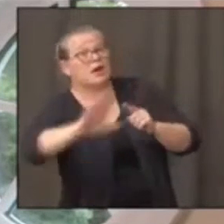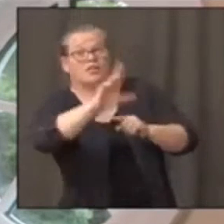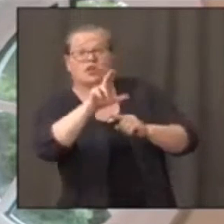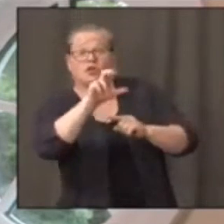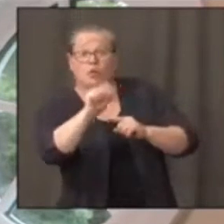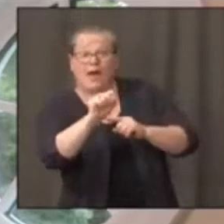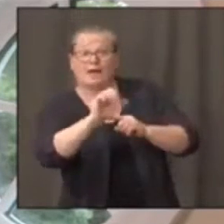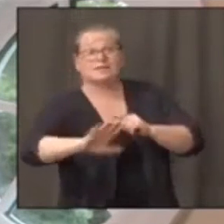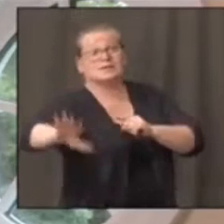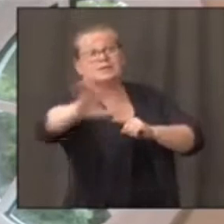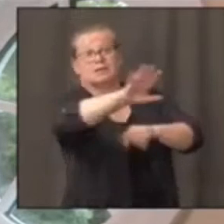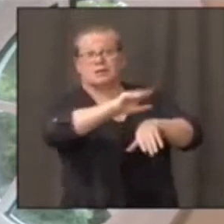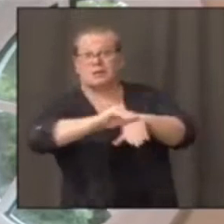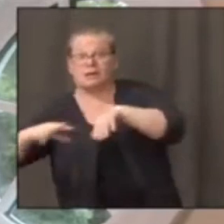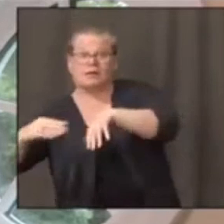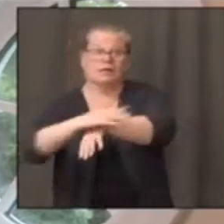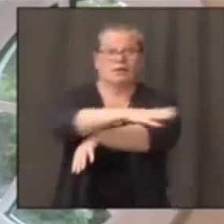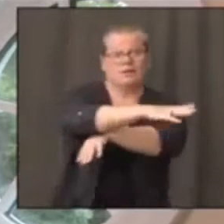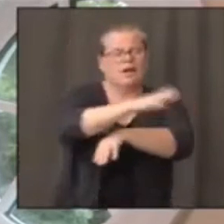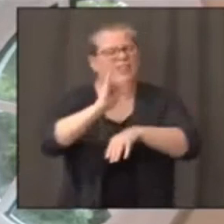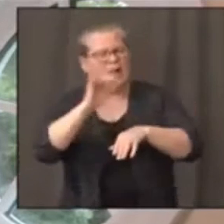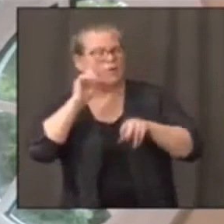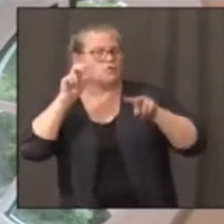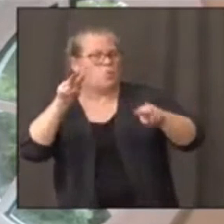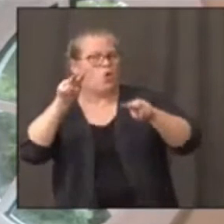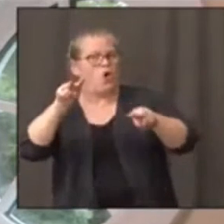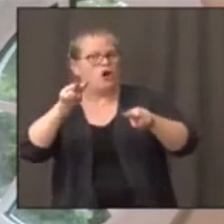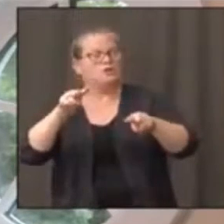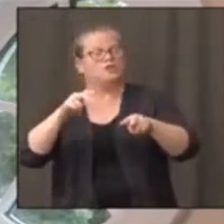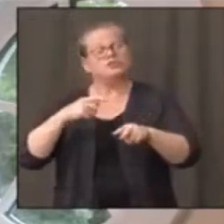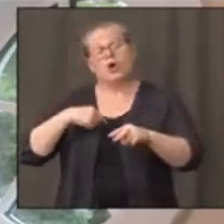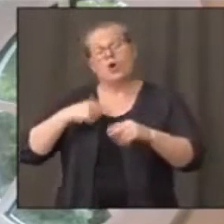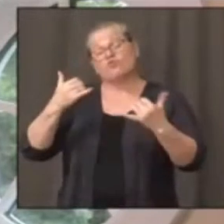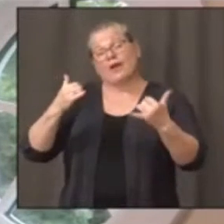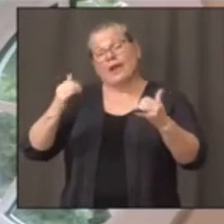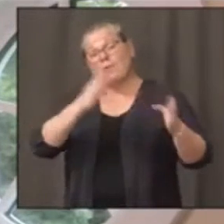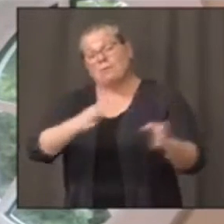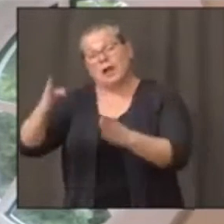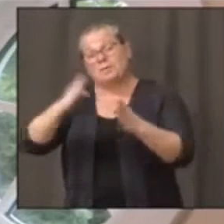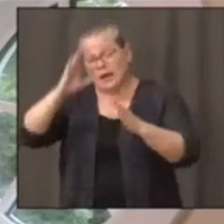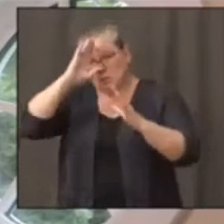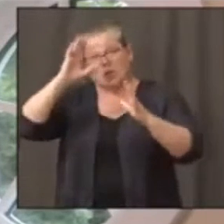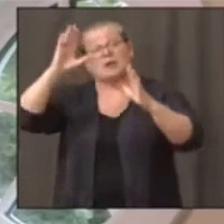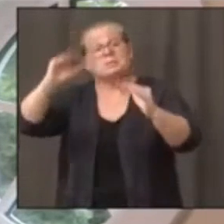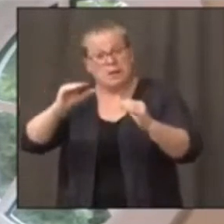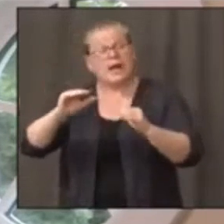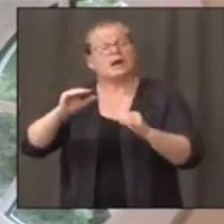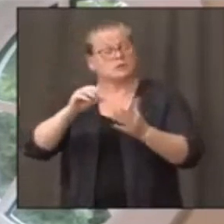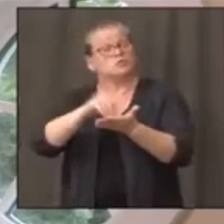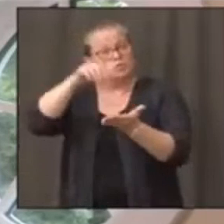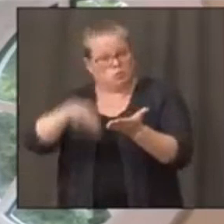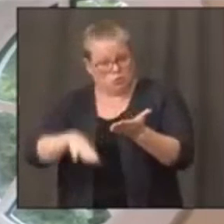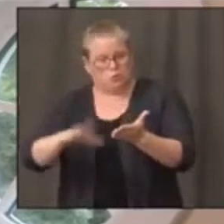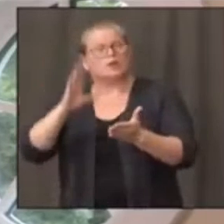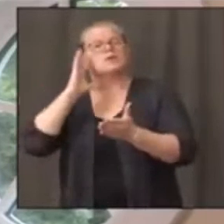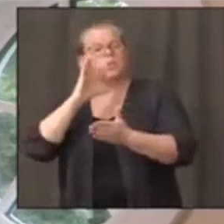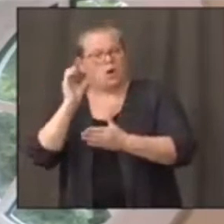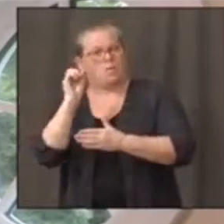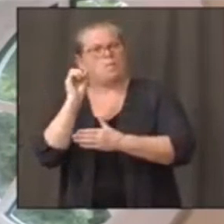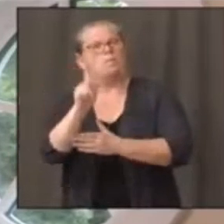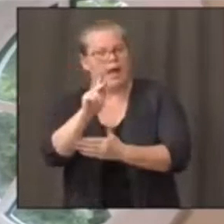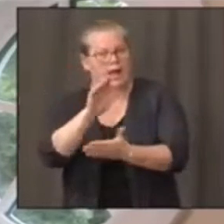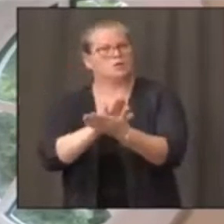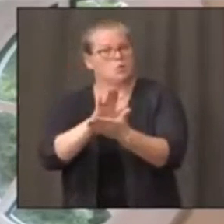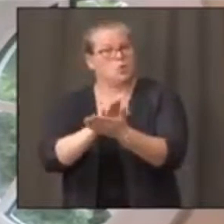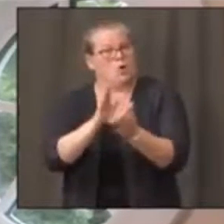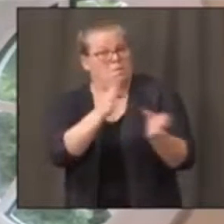to bring kids back, at least for a period of time. We may end up having to close the schools at some point in the fall, winter, as this epidemic takes its